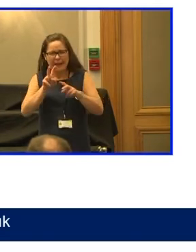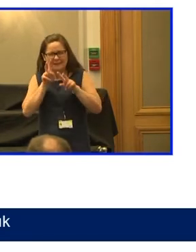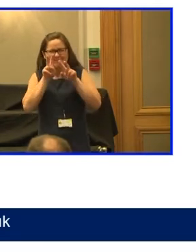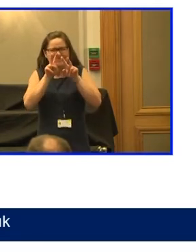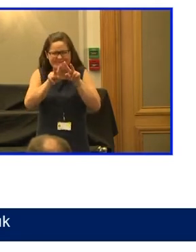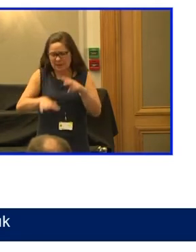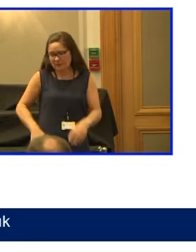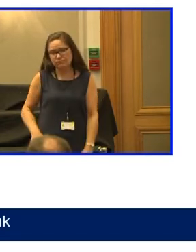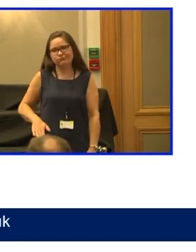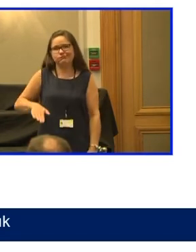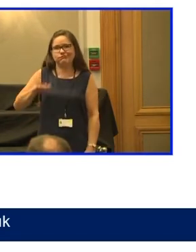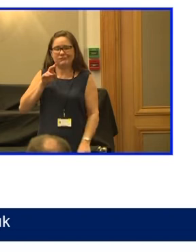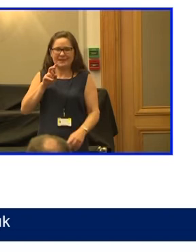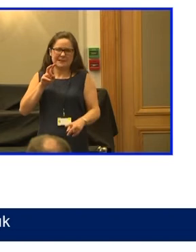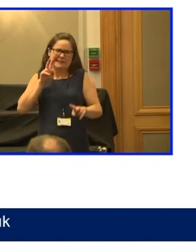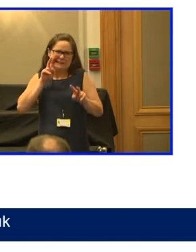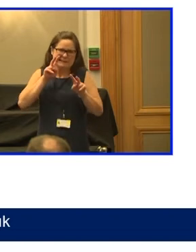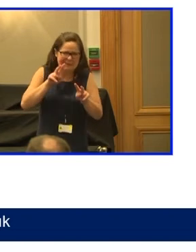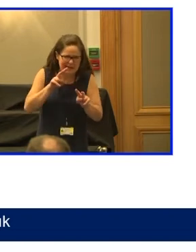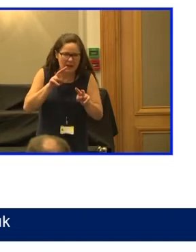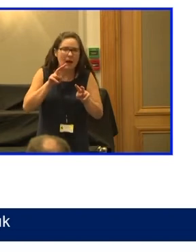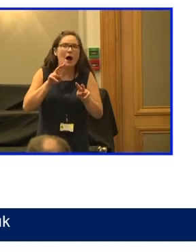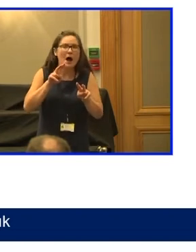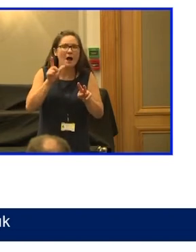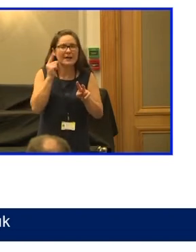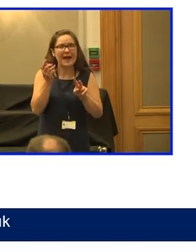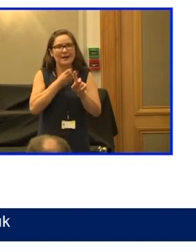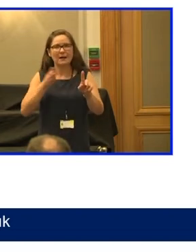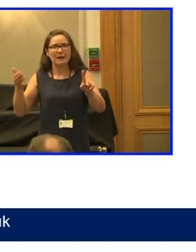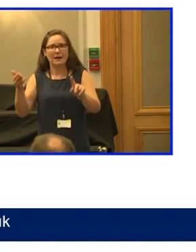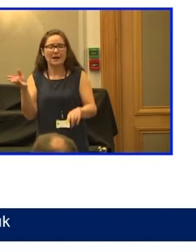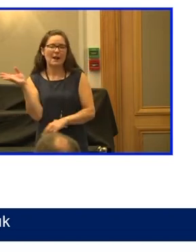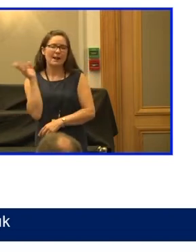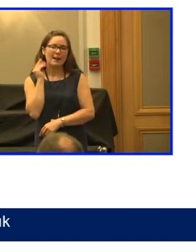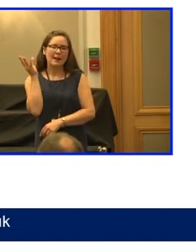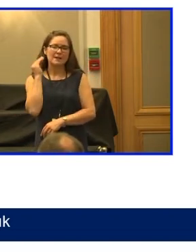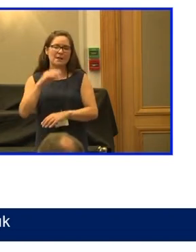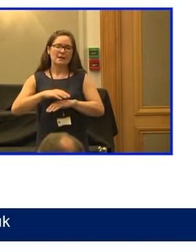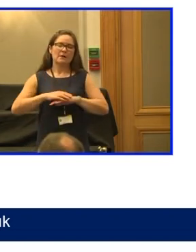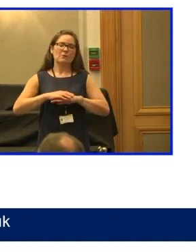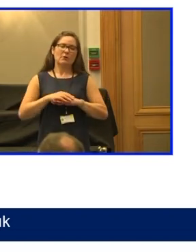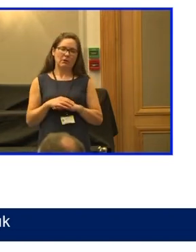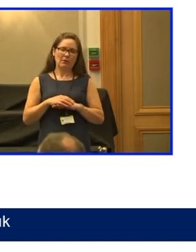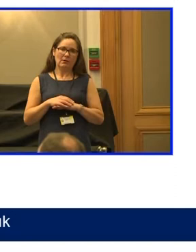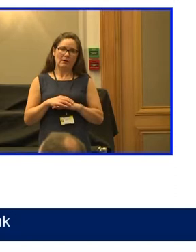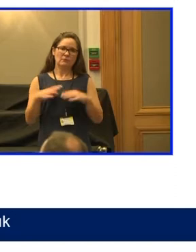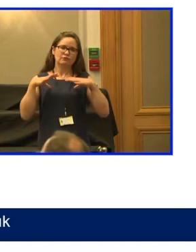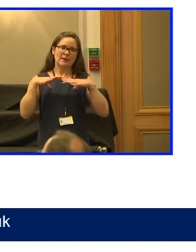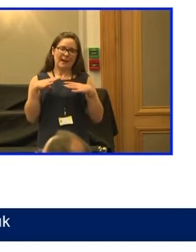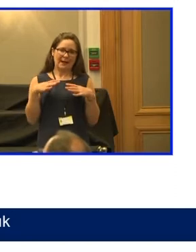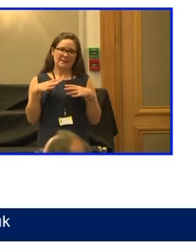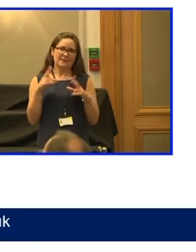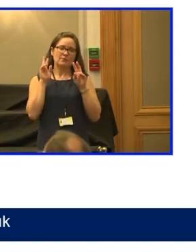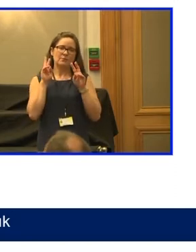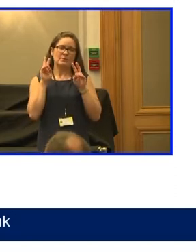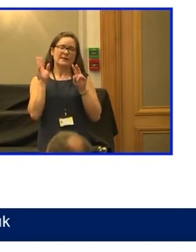on, we're now saying, well, why don't I just listen to it? You know, sit back, relax, posture's much better, and let's go with that. So what we're gonna do with